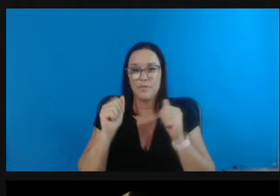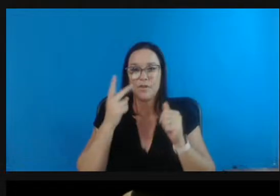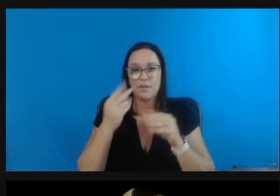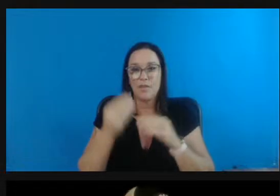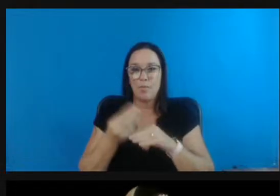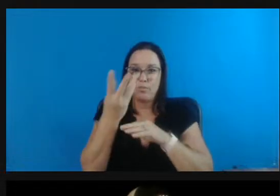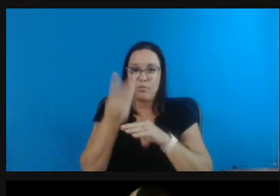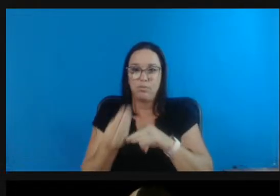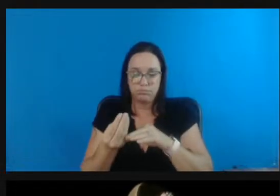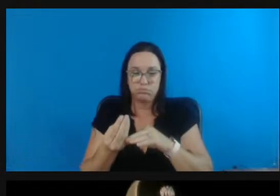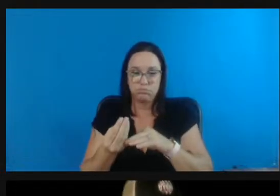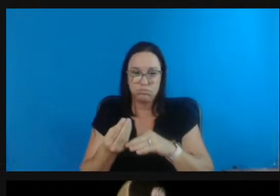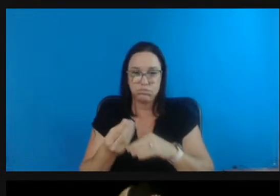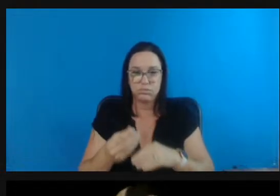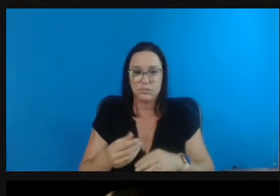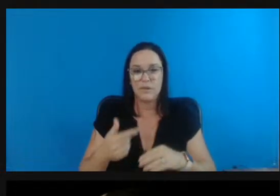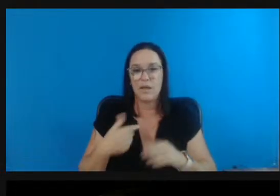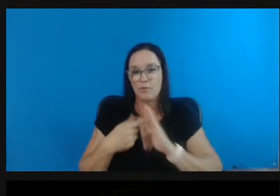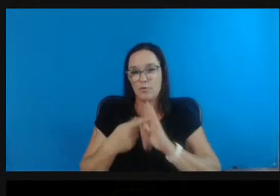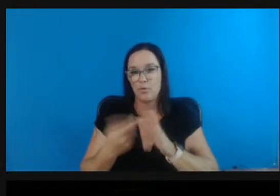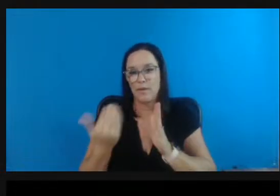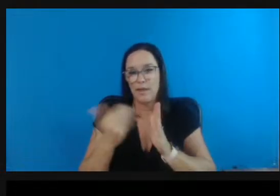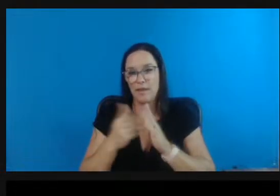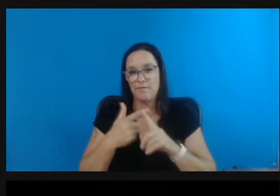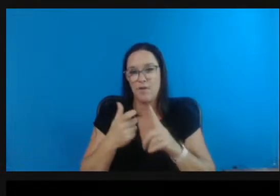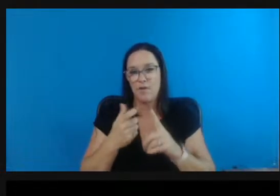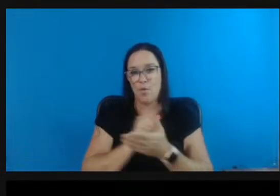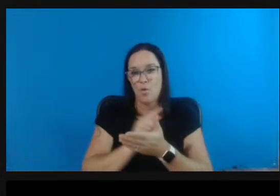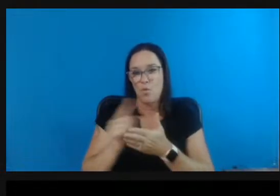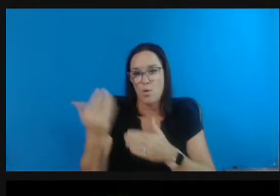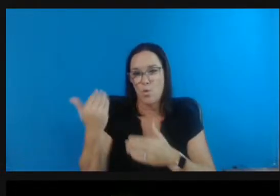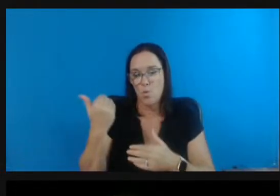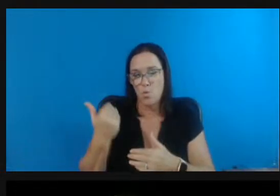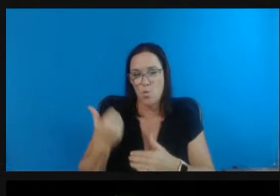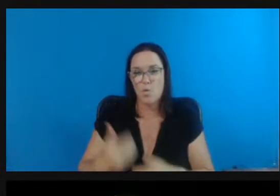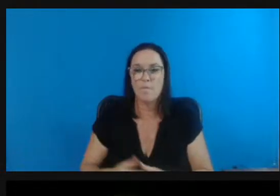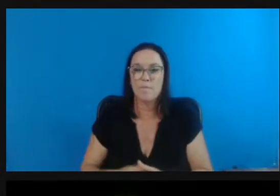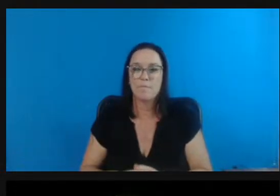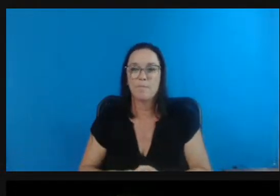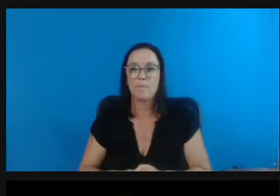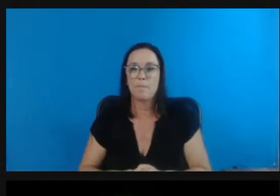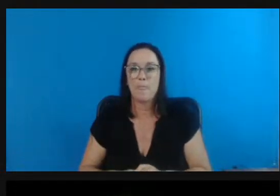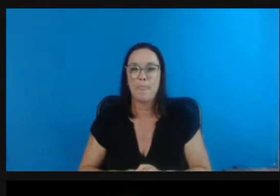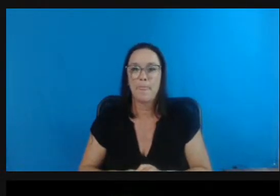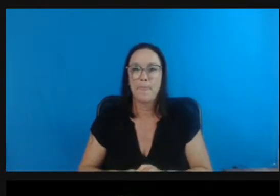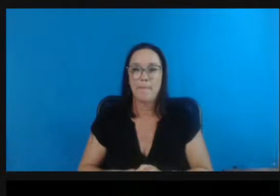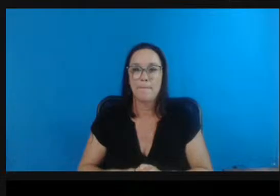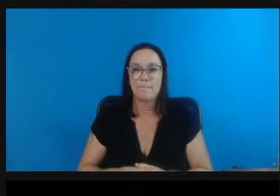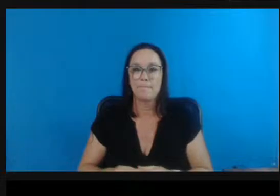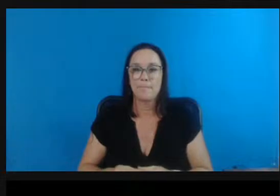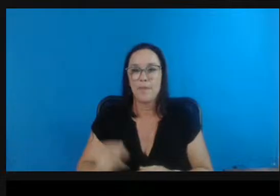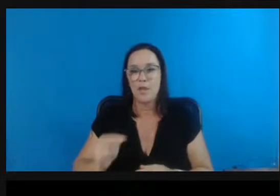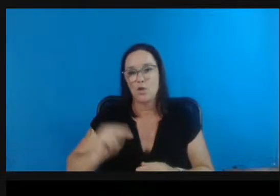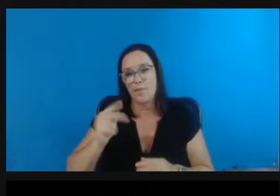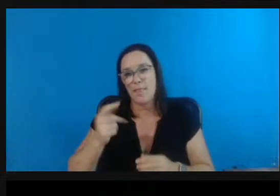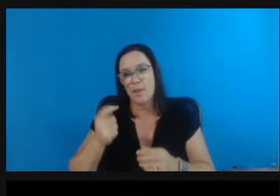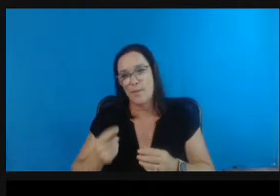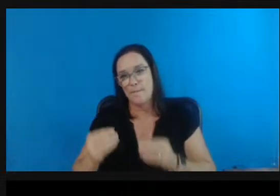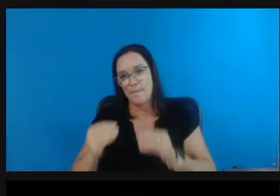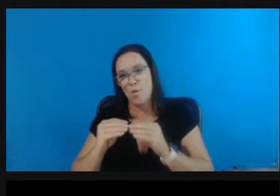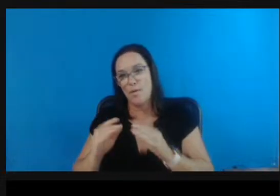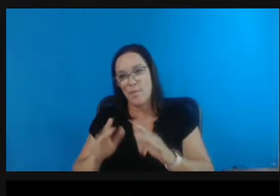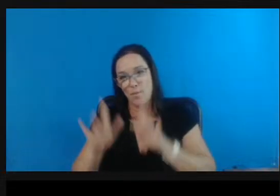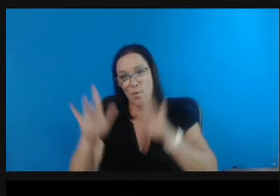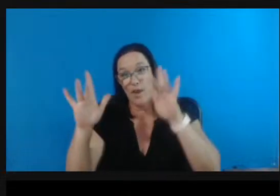come through, but I'll play it again from a week ago. Both events glowing. The north event a little more intermittently, then a little bit